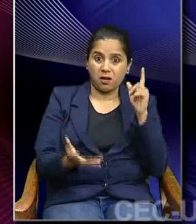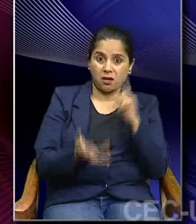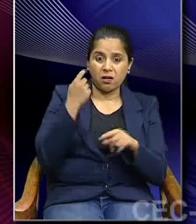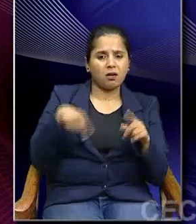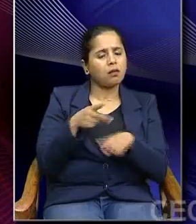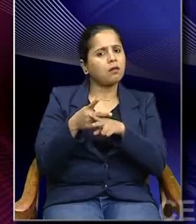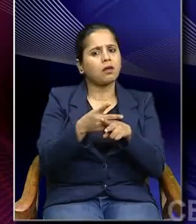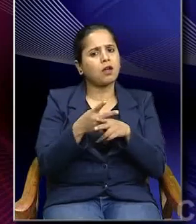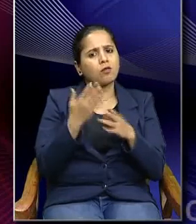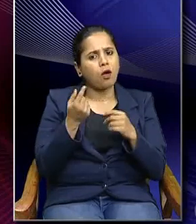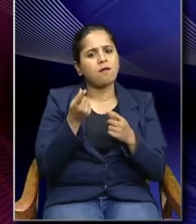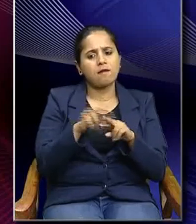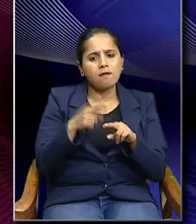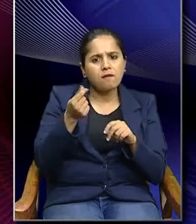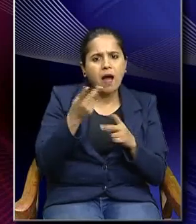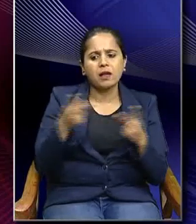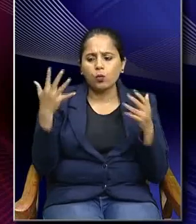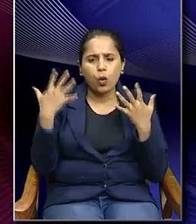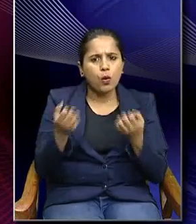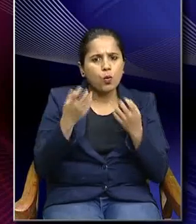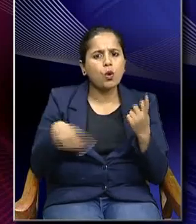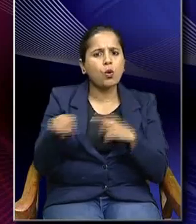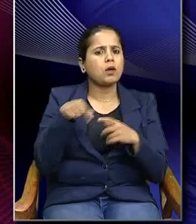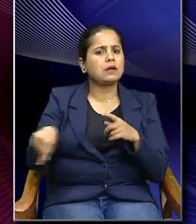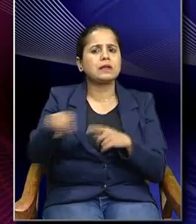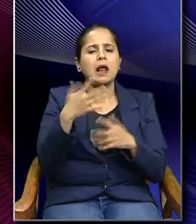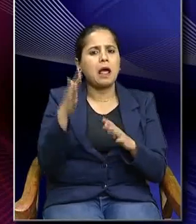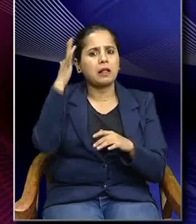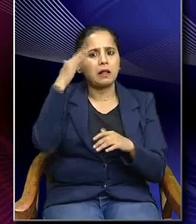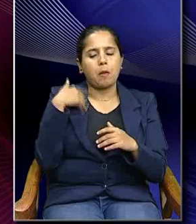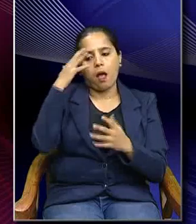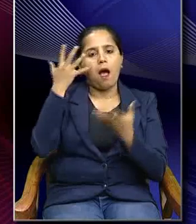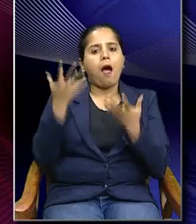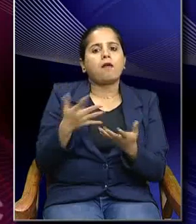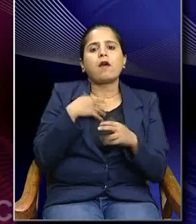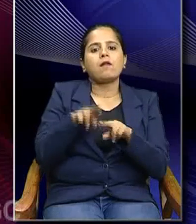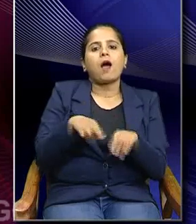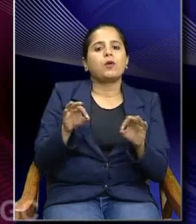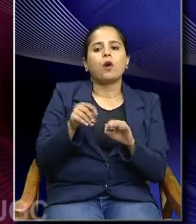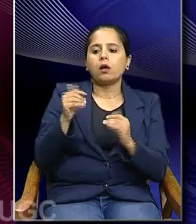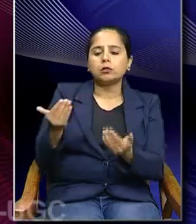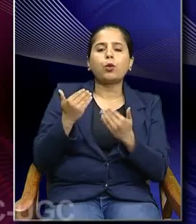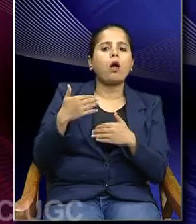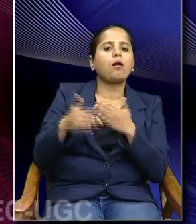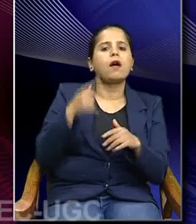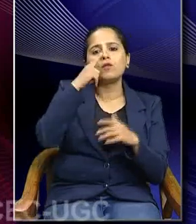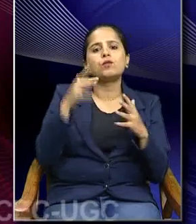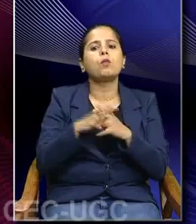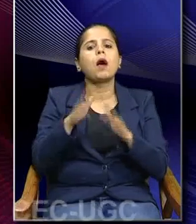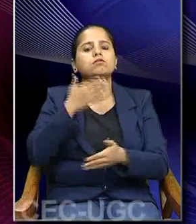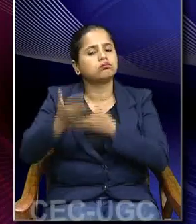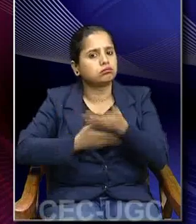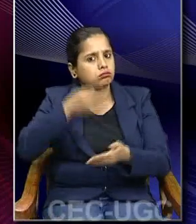taking care of a financial need, she will not be considered as a burden on the family. And that will